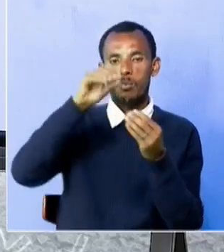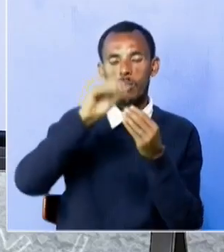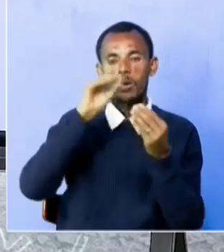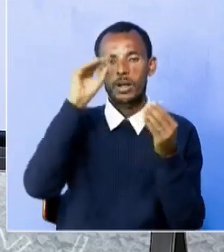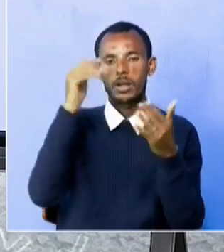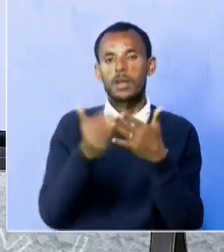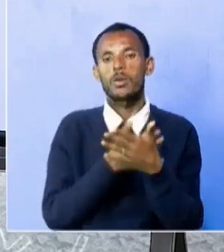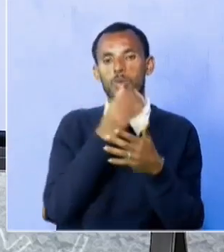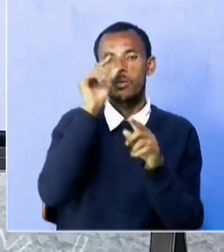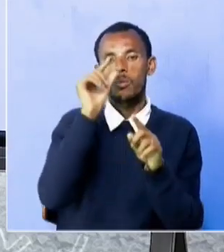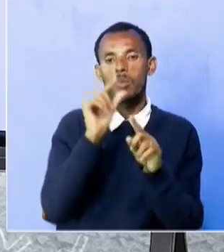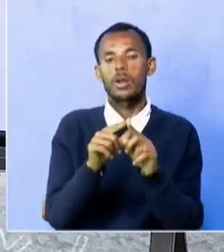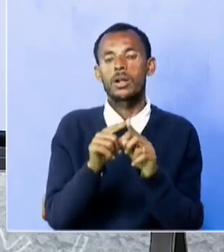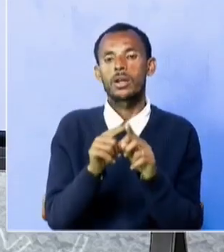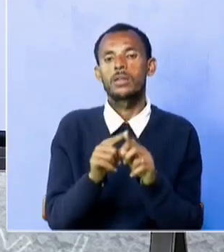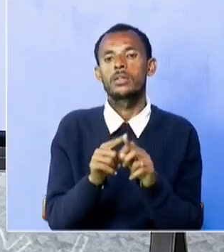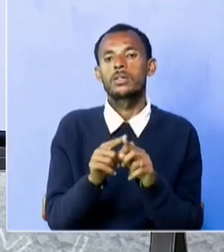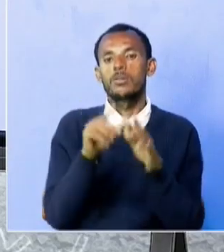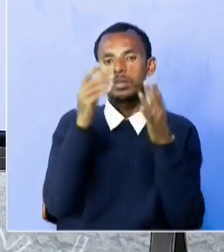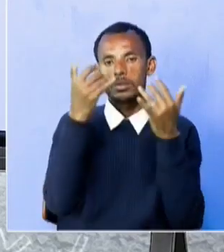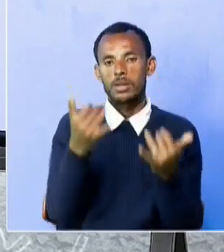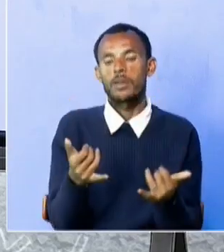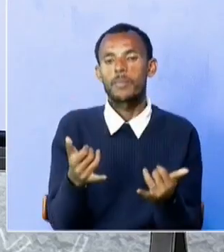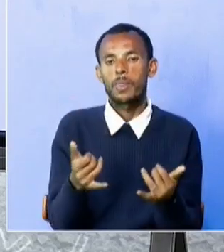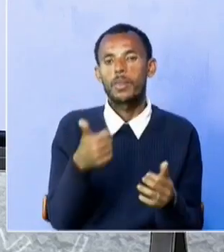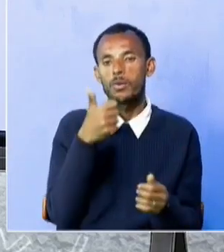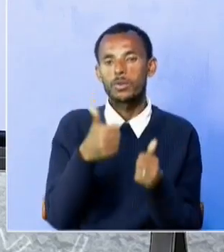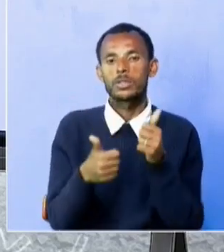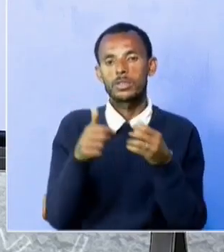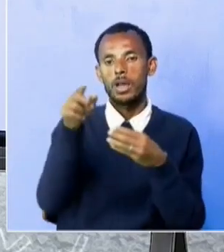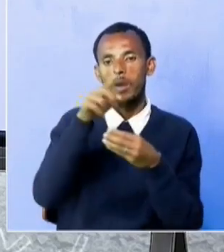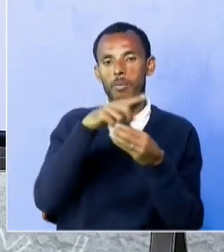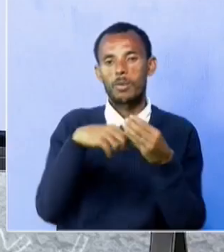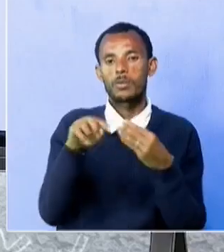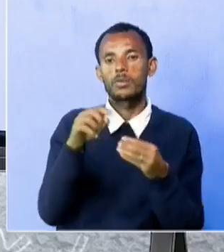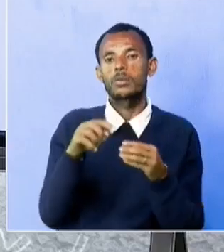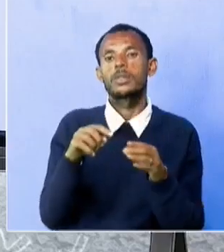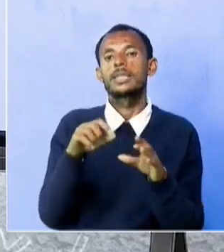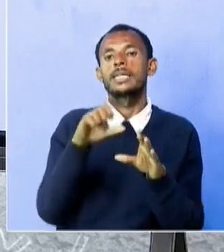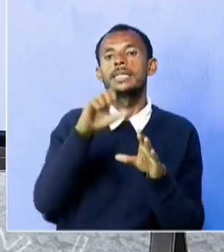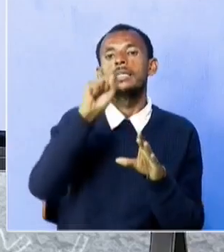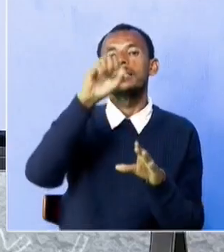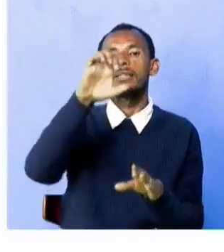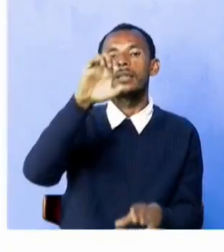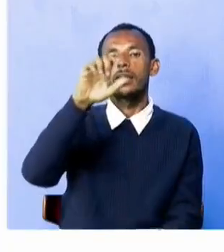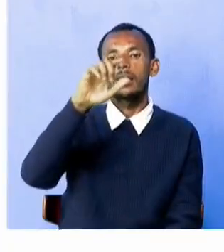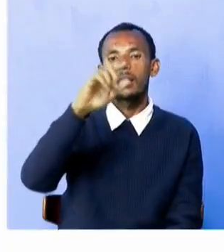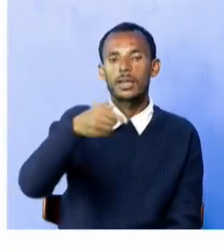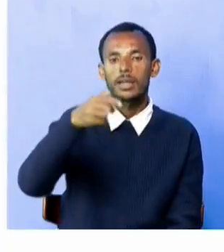terminology for today, which is about segment.